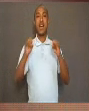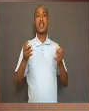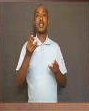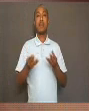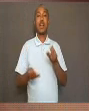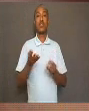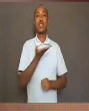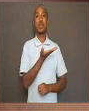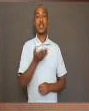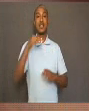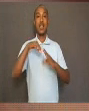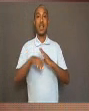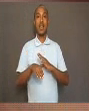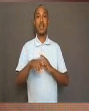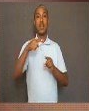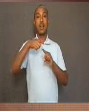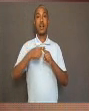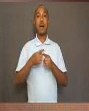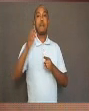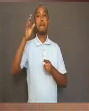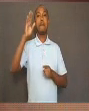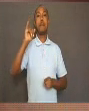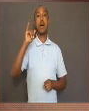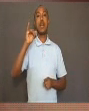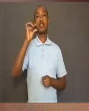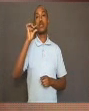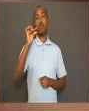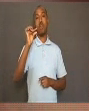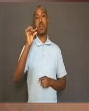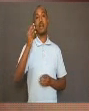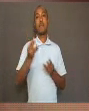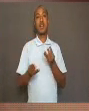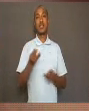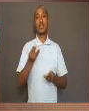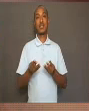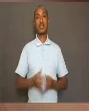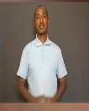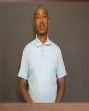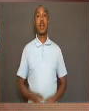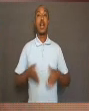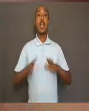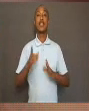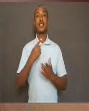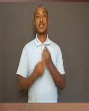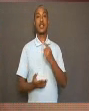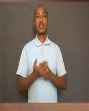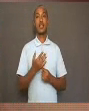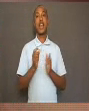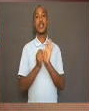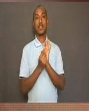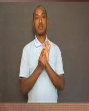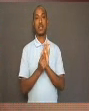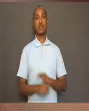a substance in grams by its molar mass. Let us discuss an